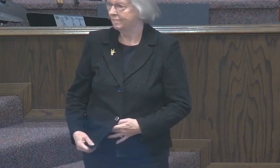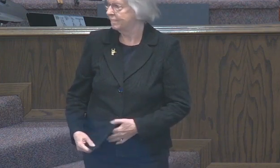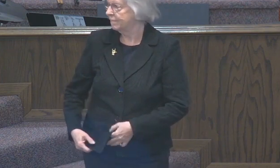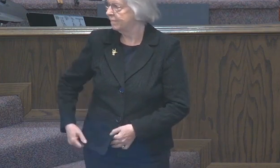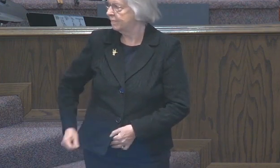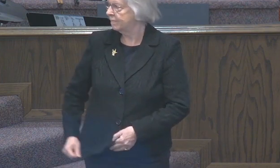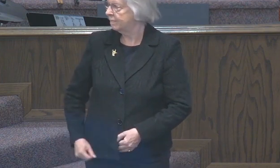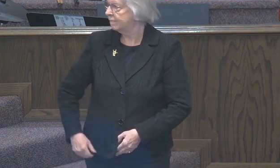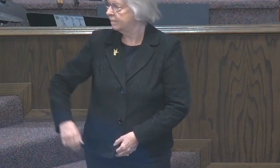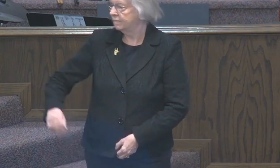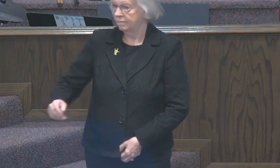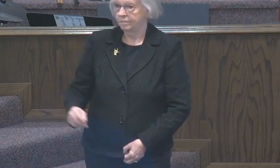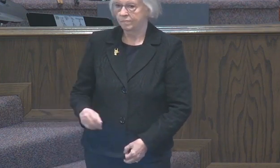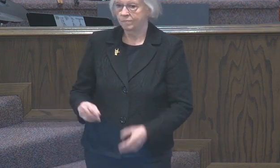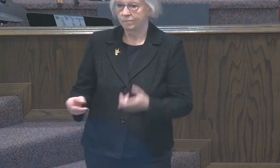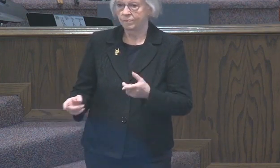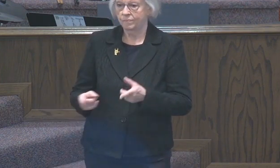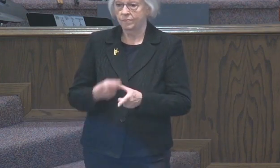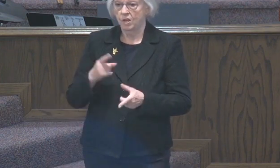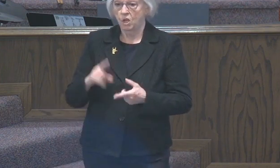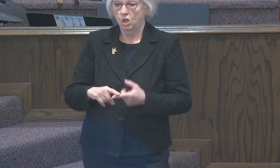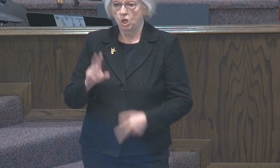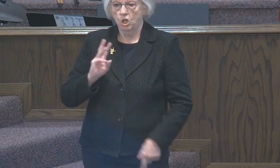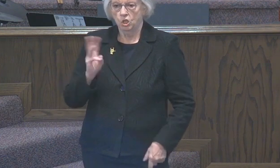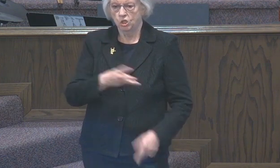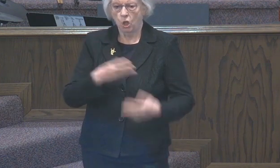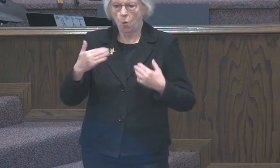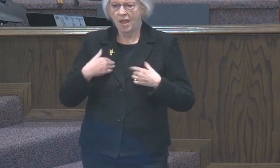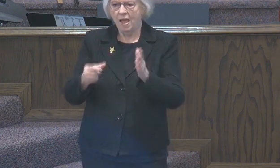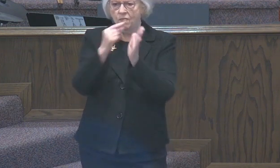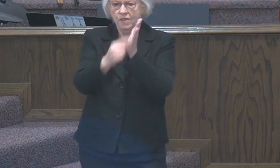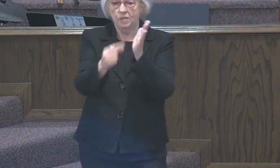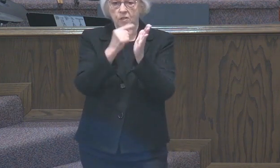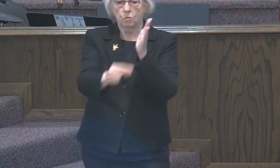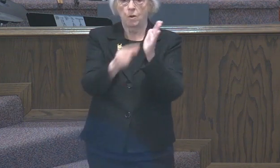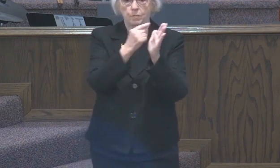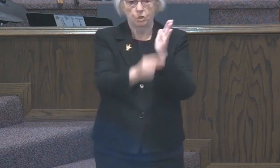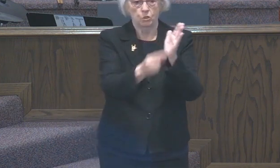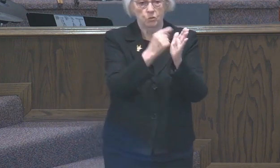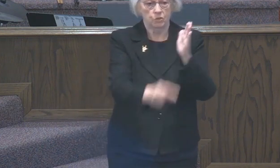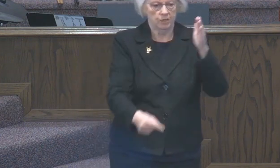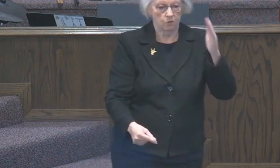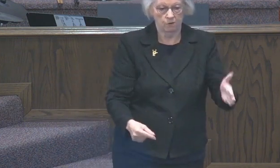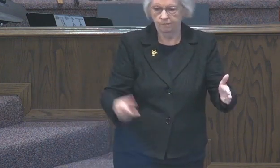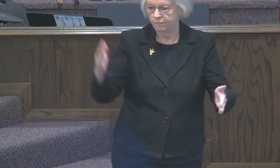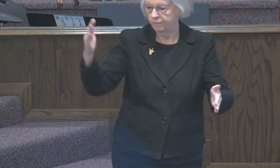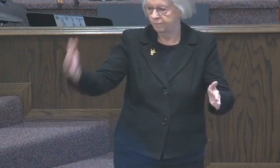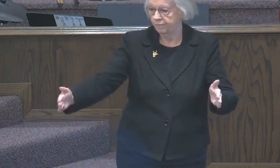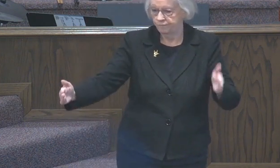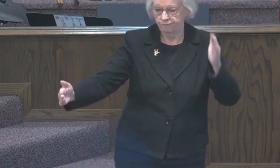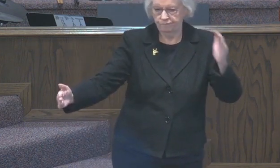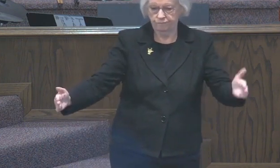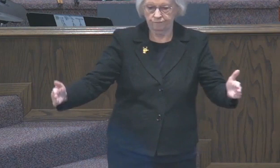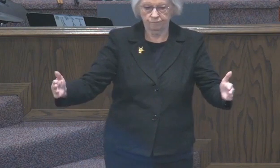So we have these bookend passages of Scripture stuck within the pages